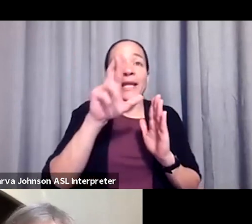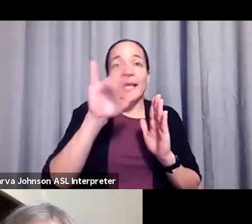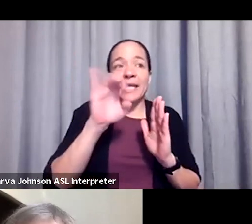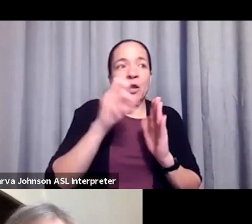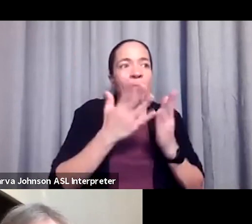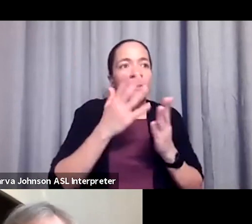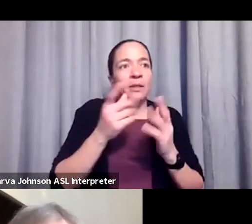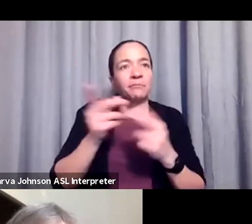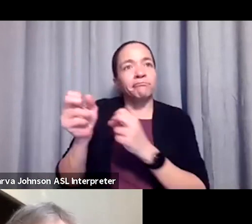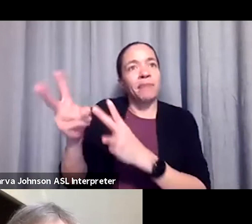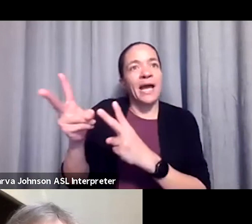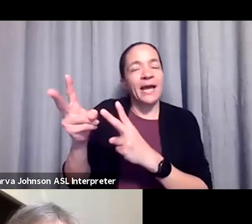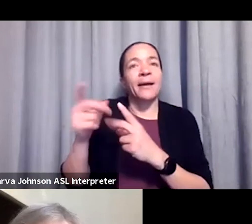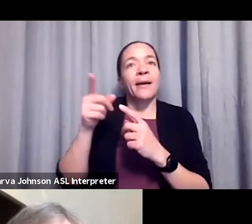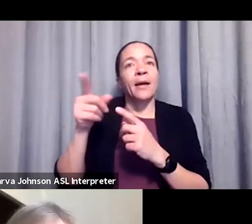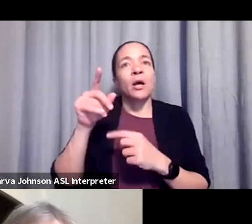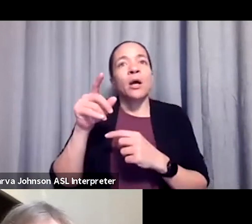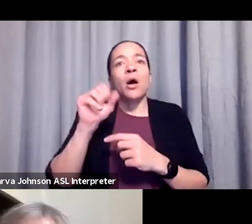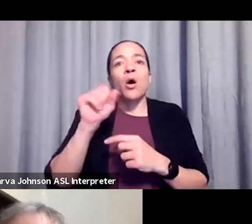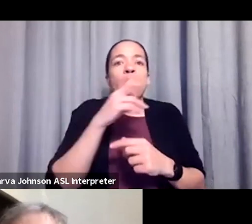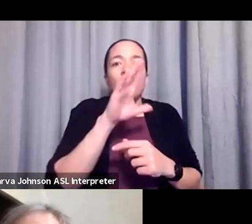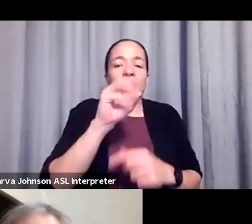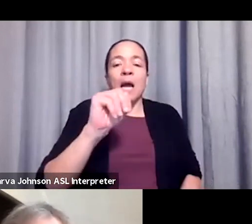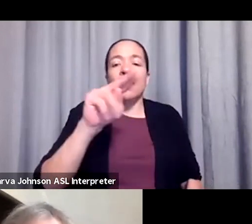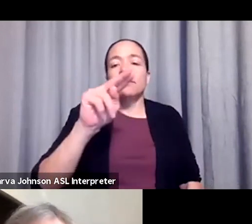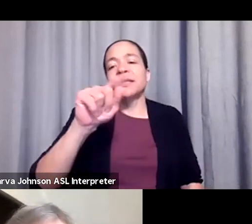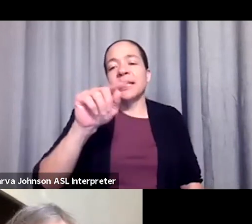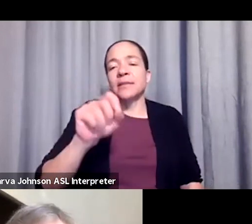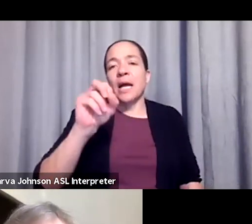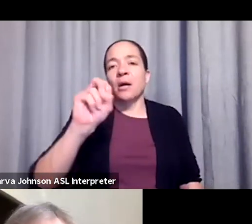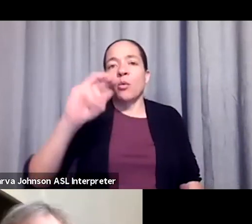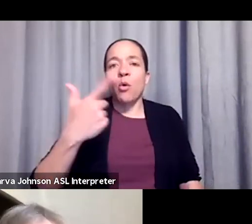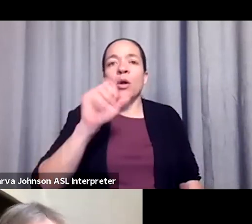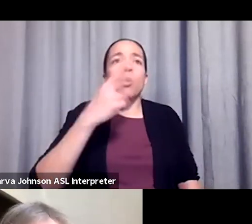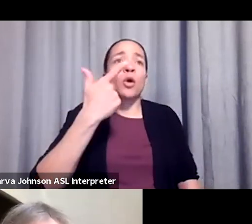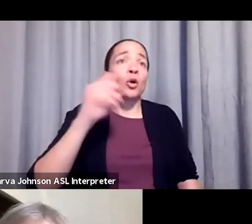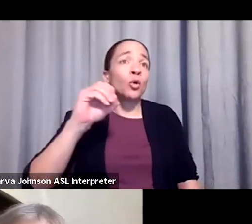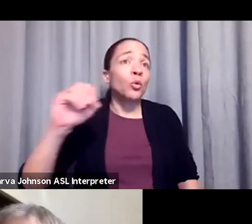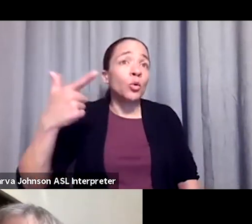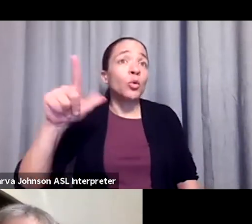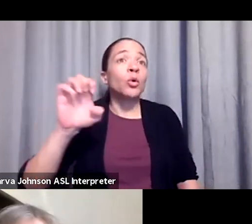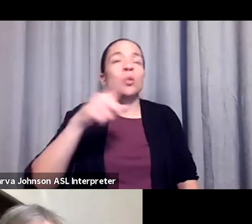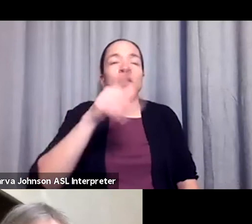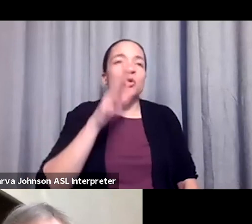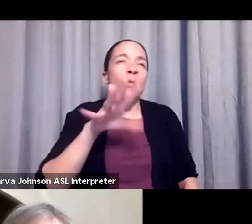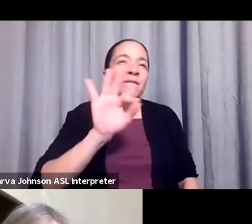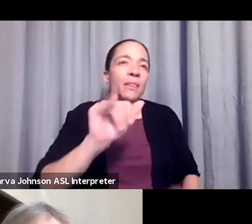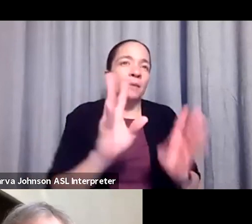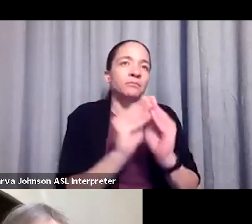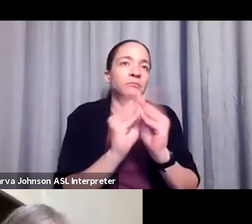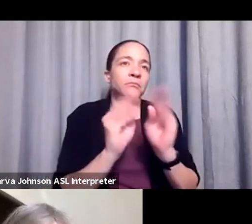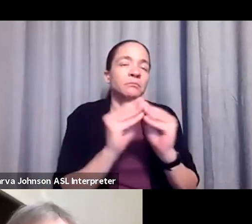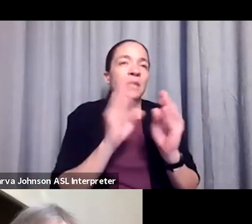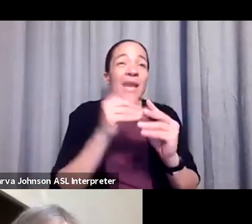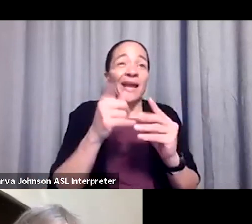into our YouTube channel, or you can find it at commnetwork.org, or just Google the Communications Network YouTube, and you'll find that session with Evan. He gave us about an hour of his time